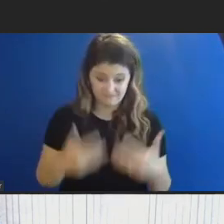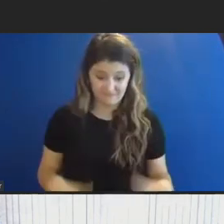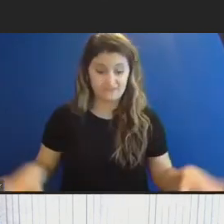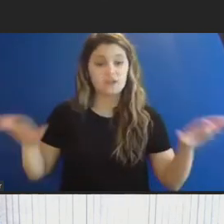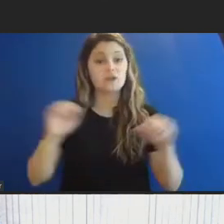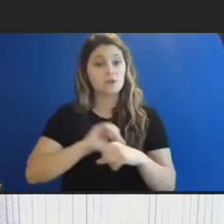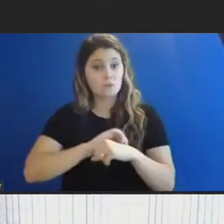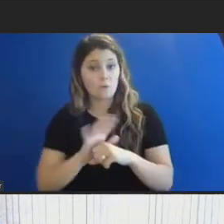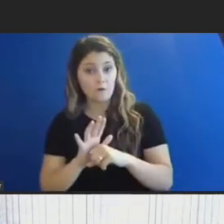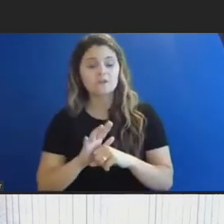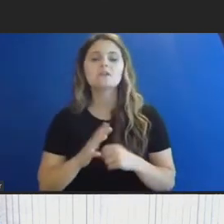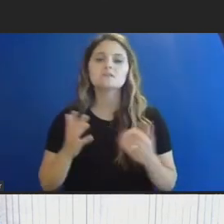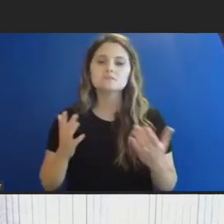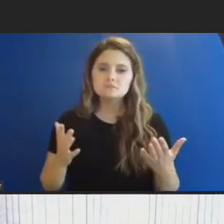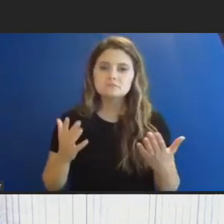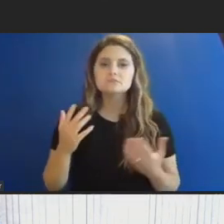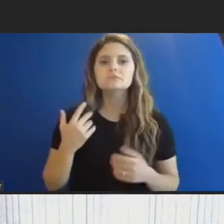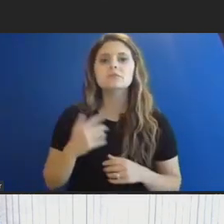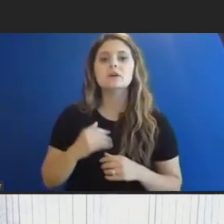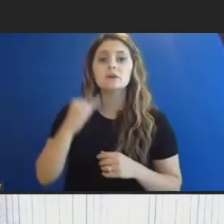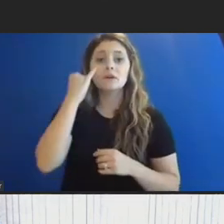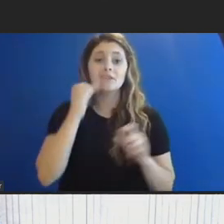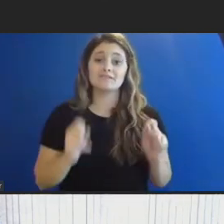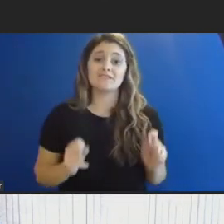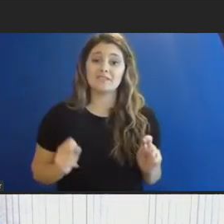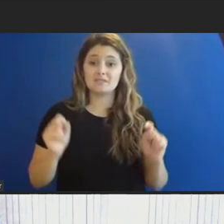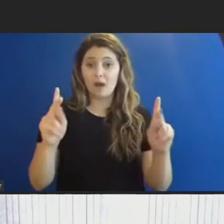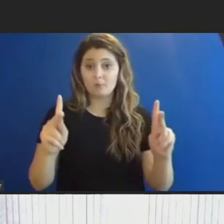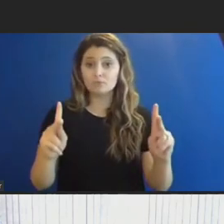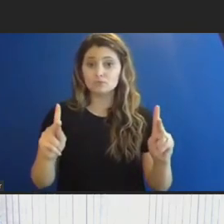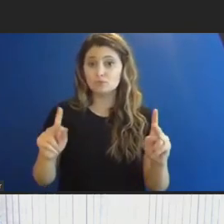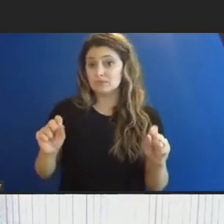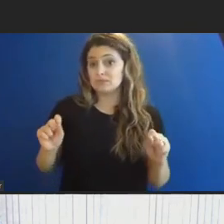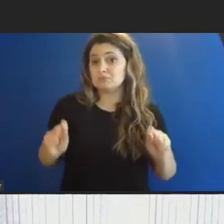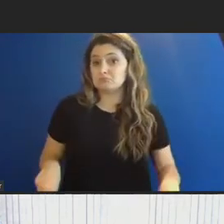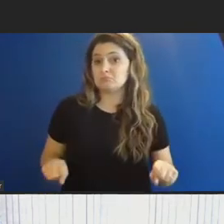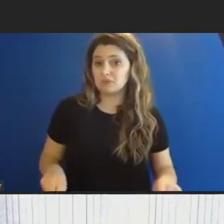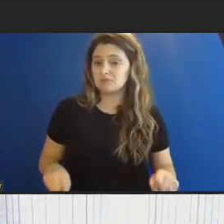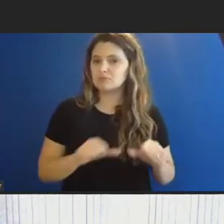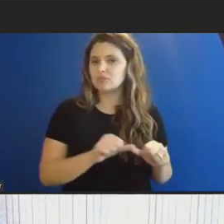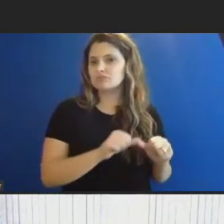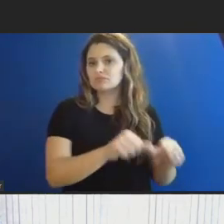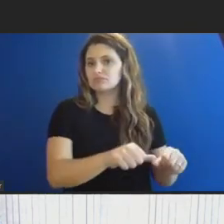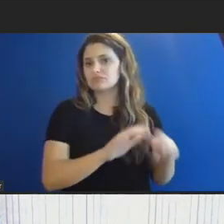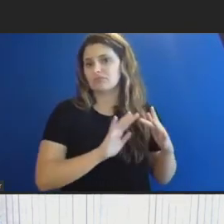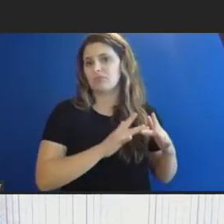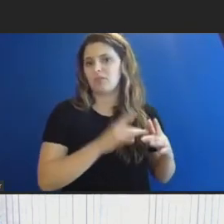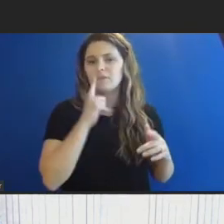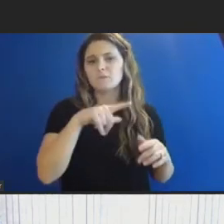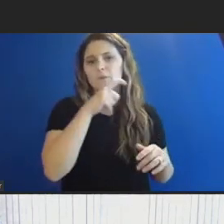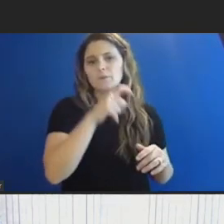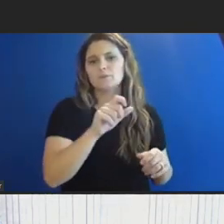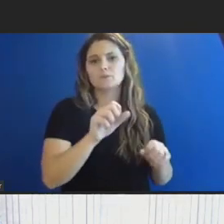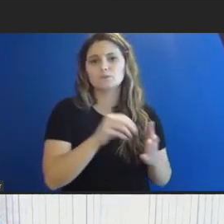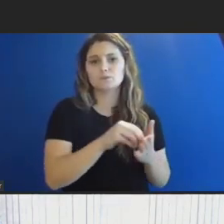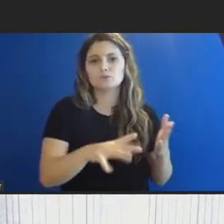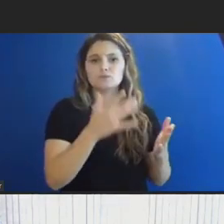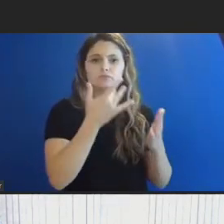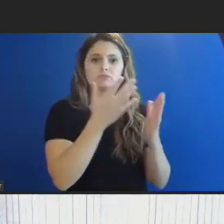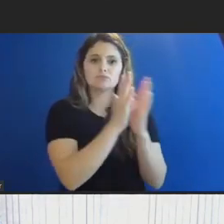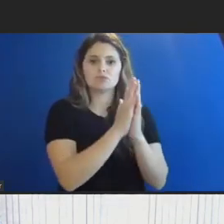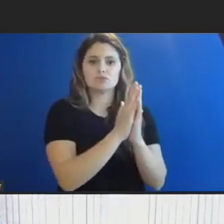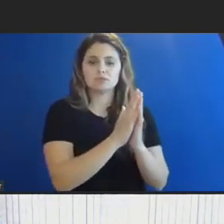this COVID. And if the opportunity is able for it to be available for those students that do request it and